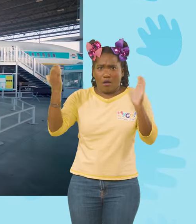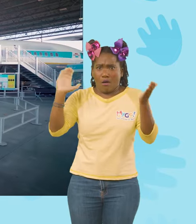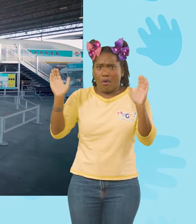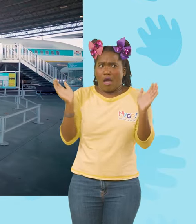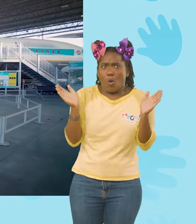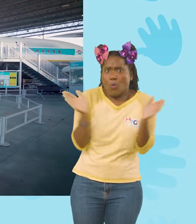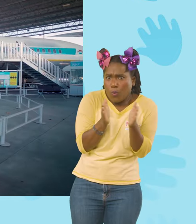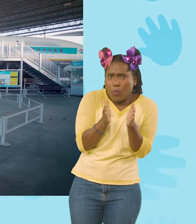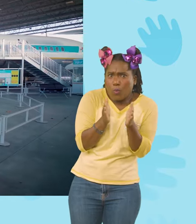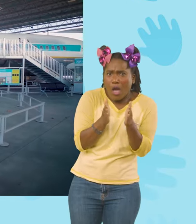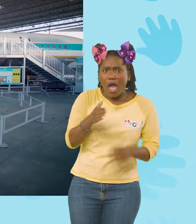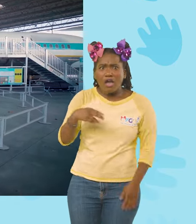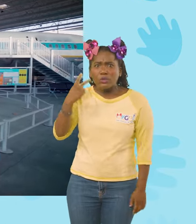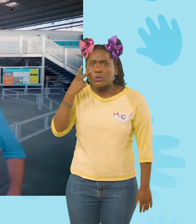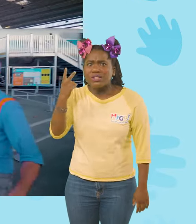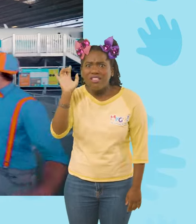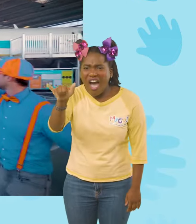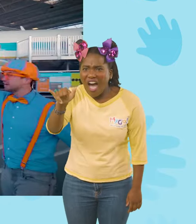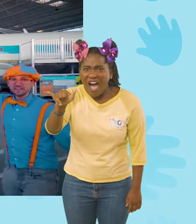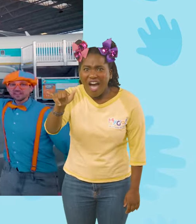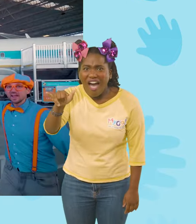this airplane. And do you see what these are?